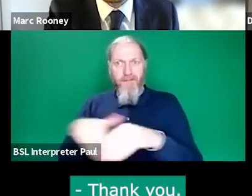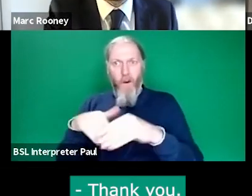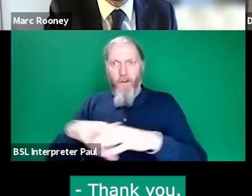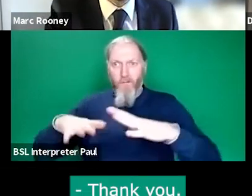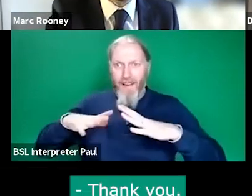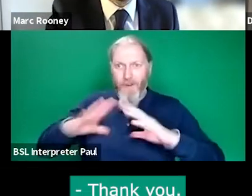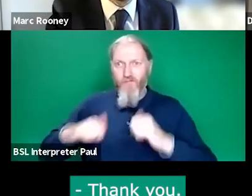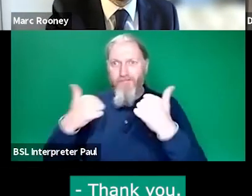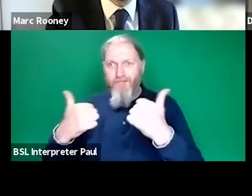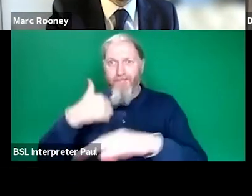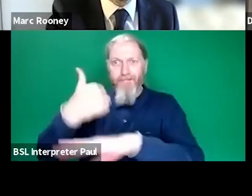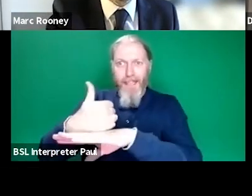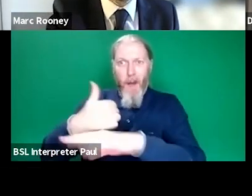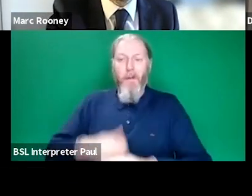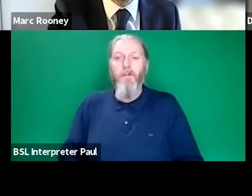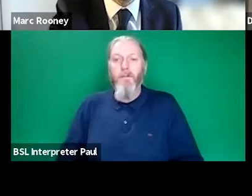Thank you.